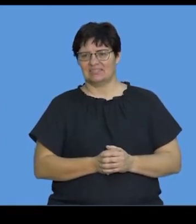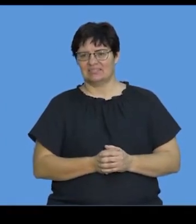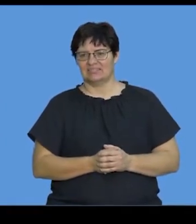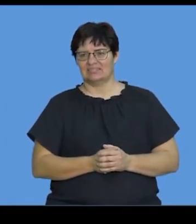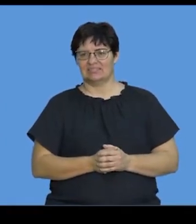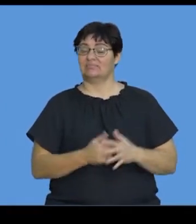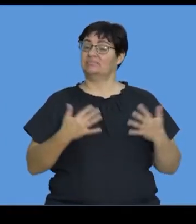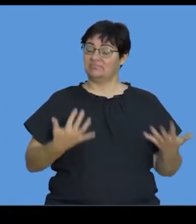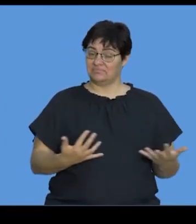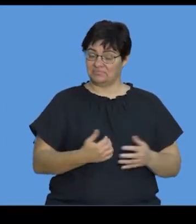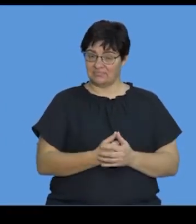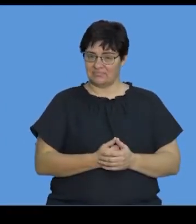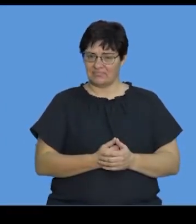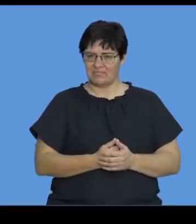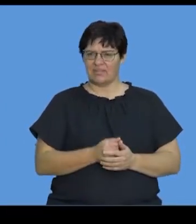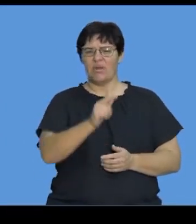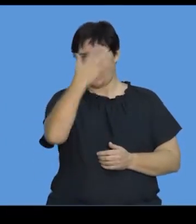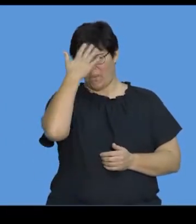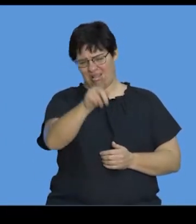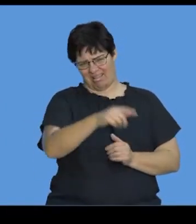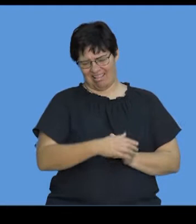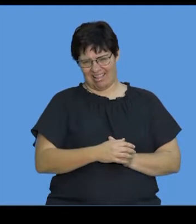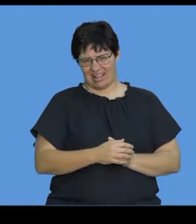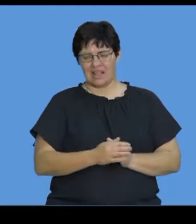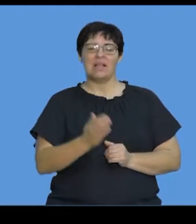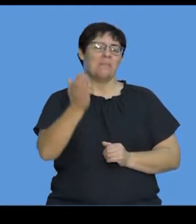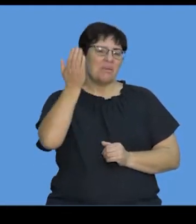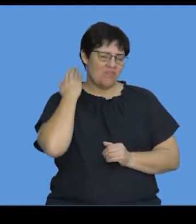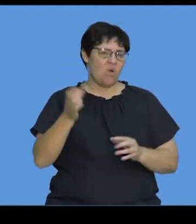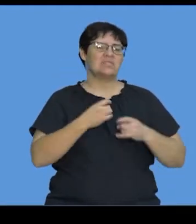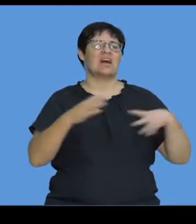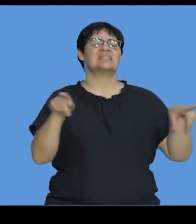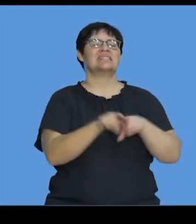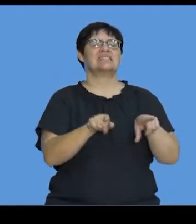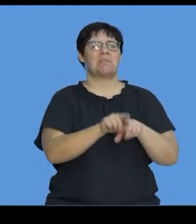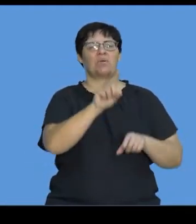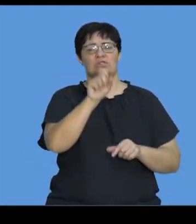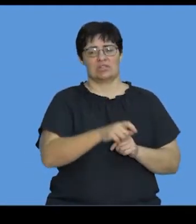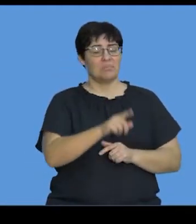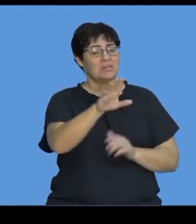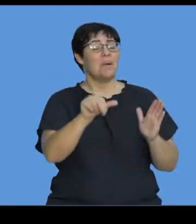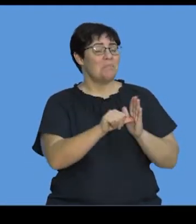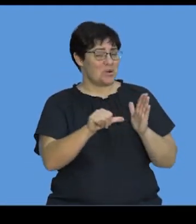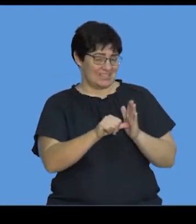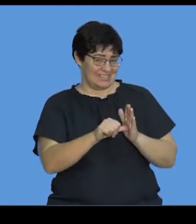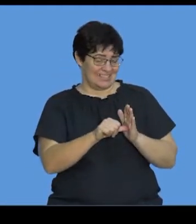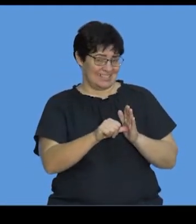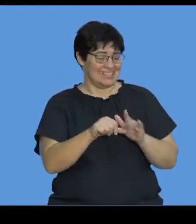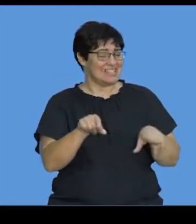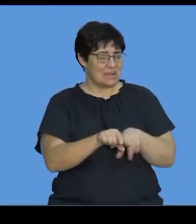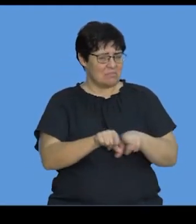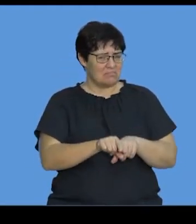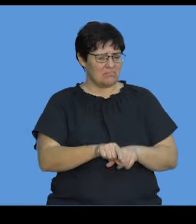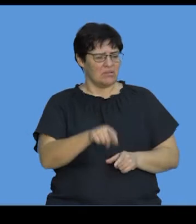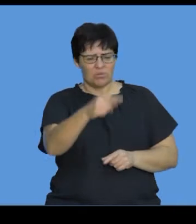And I know we started with this question last time, but it's actually quite important because we've thought about why is it difficult